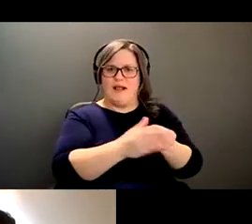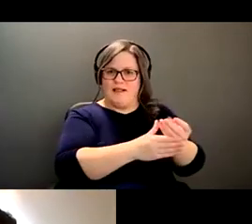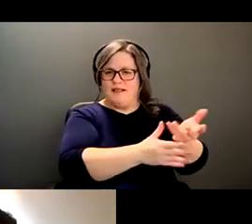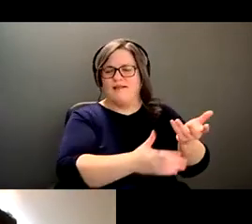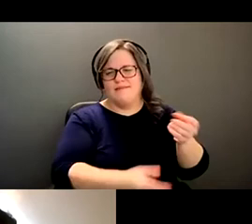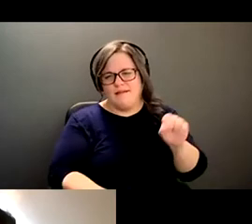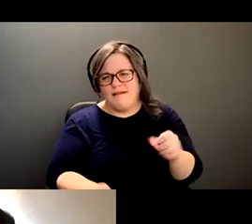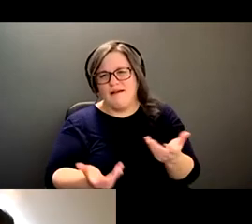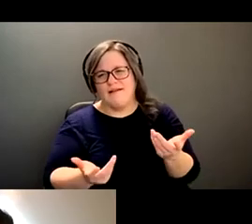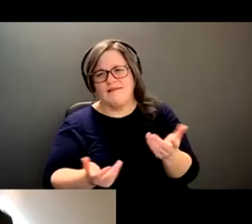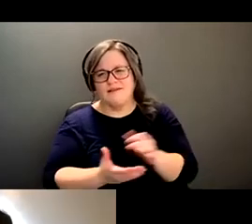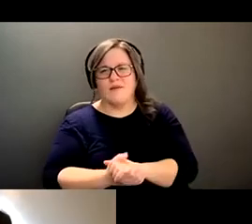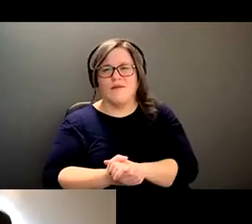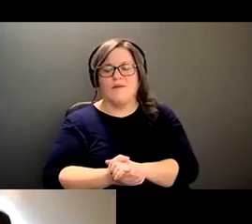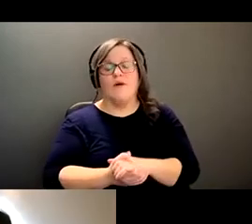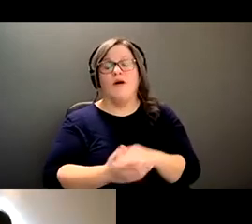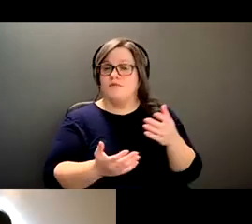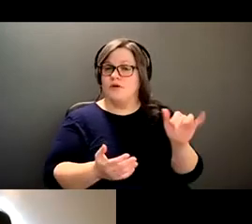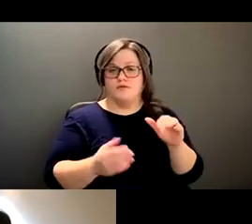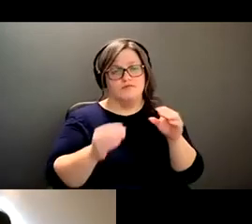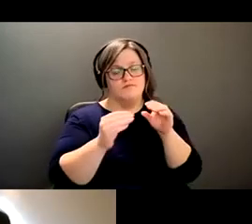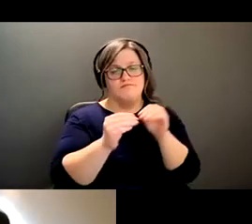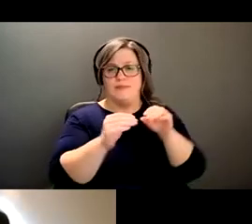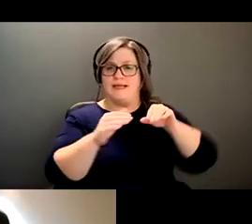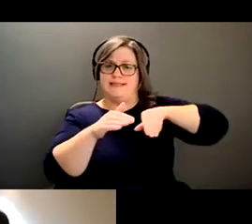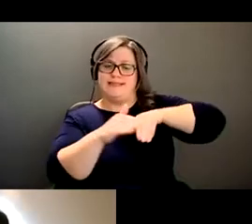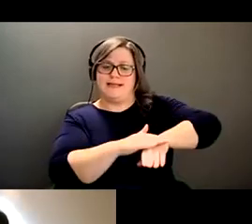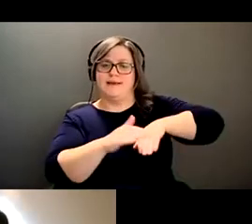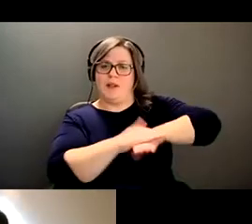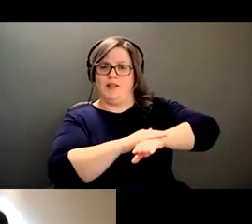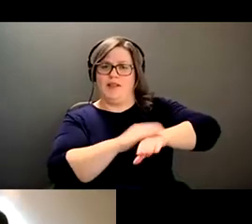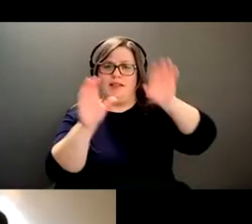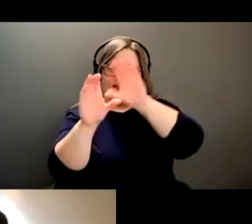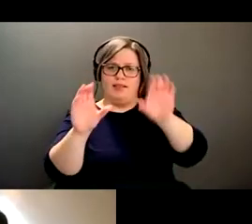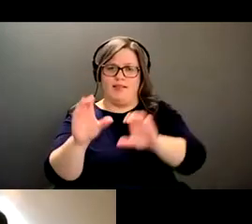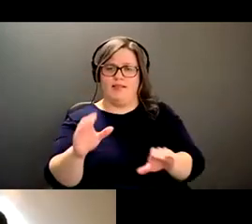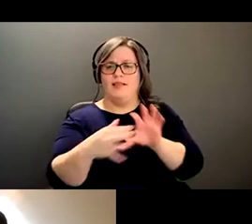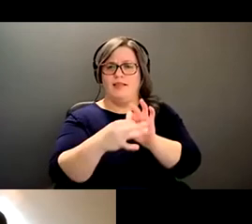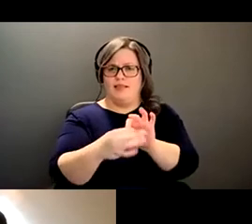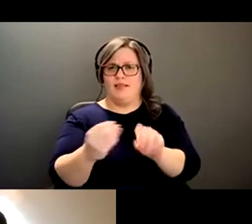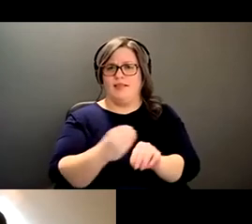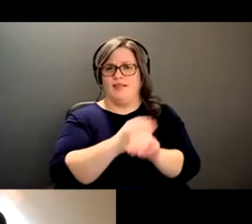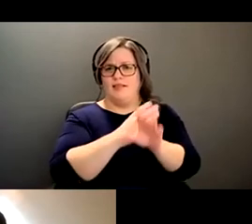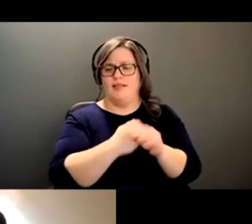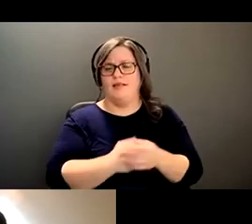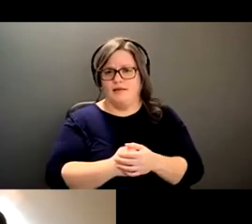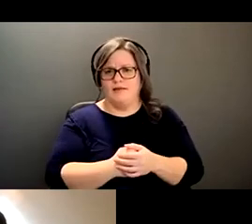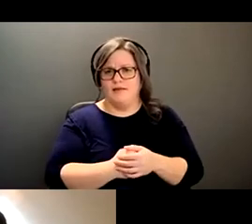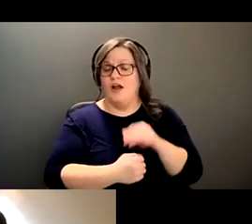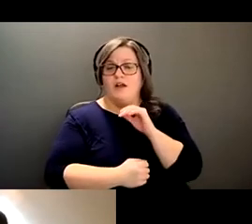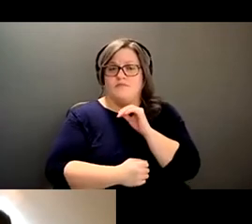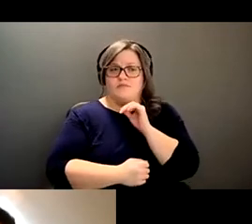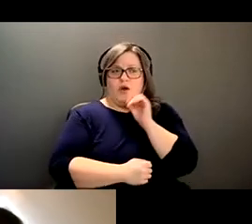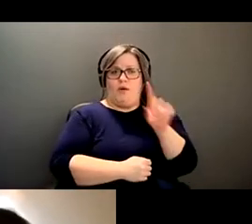that's the accessibility piece of that it's not just Dawson